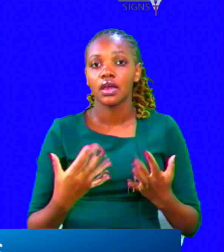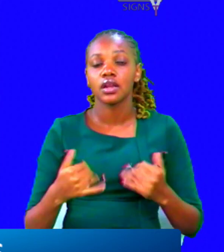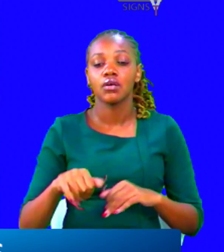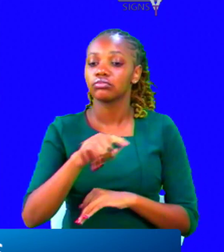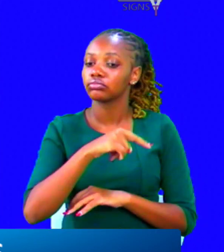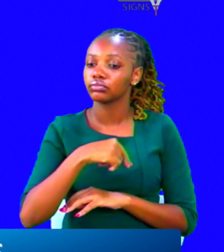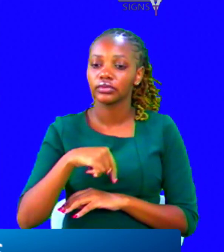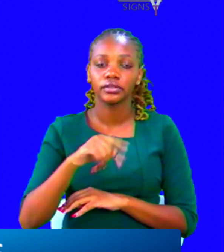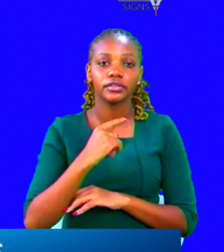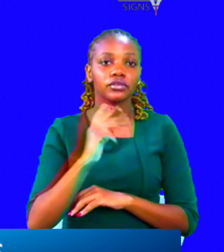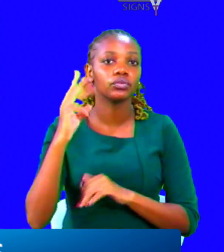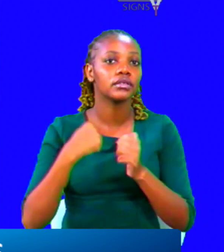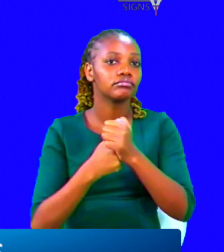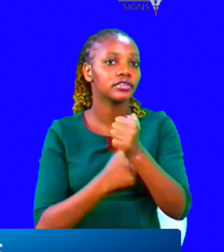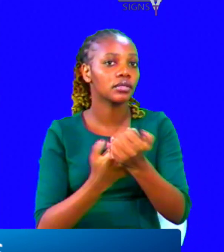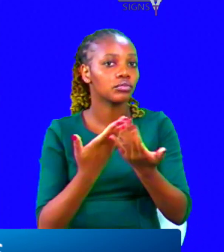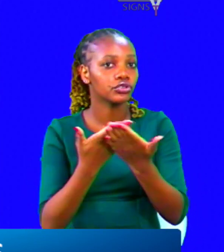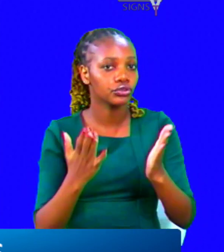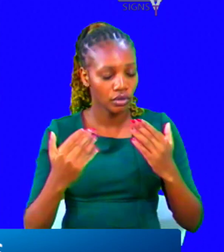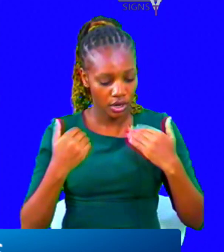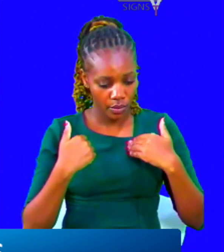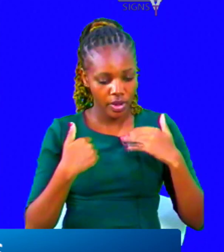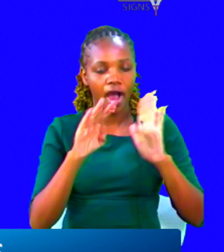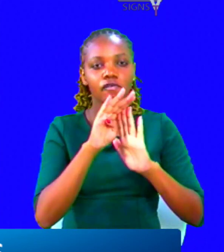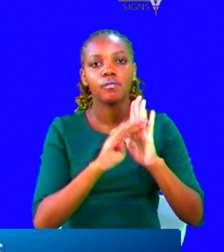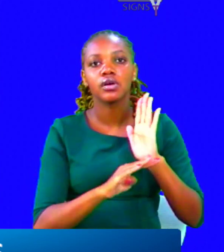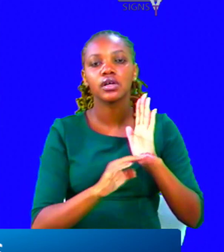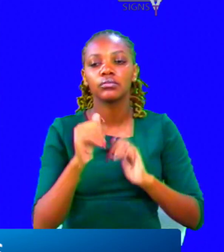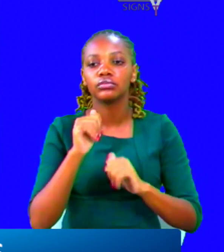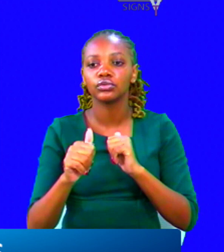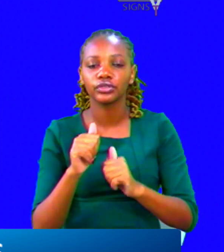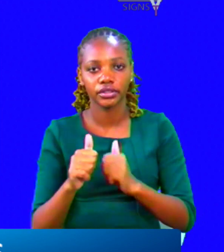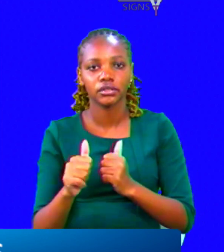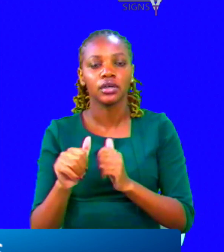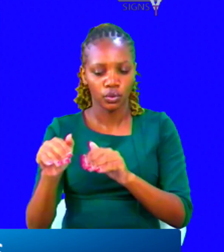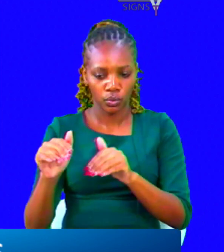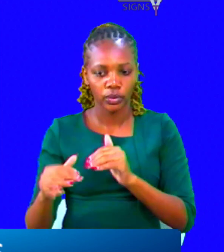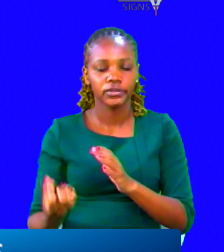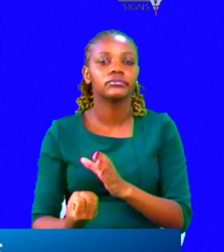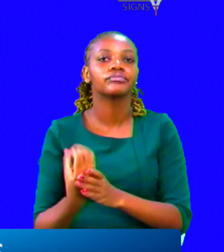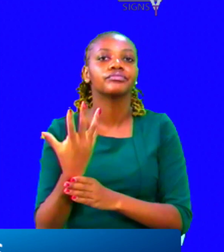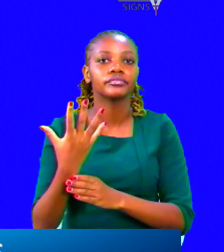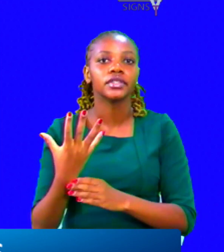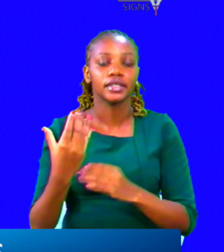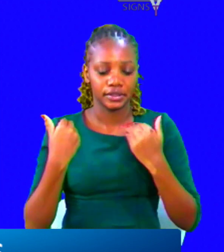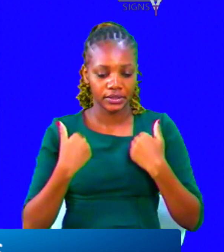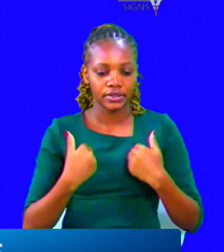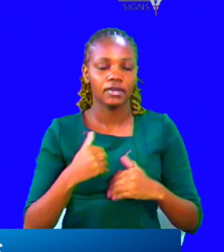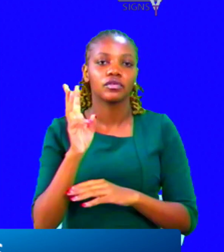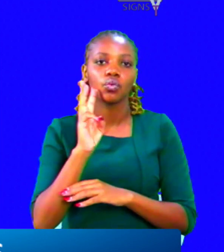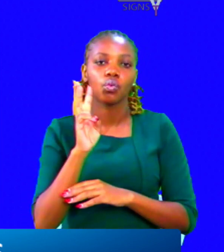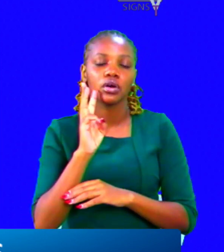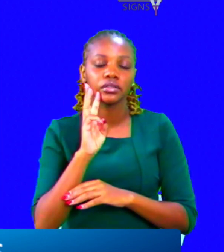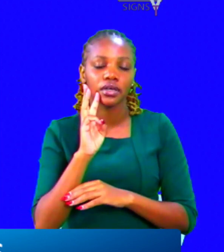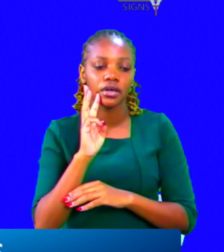Excellency, we will not let you down. Tuko na programs ambaye they cannot wait to be rolled out. Upande yangu